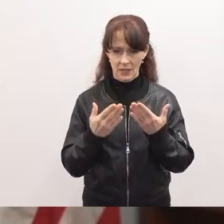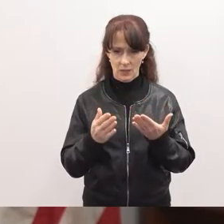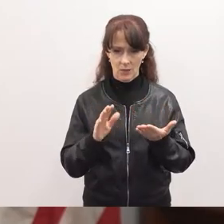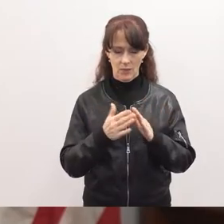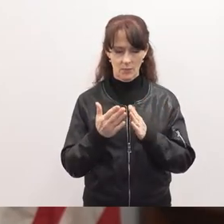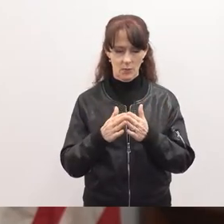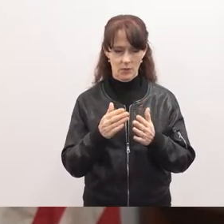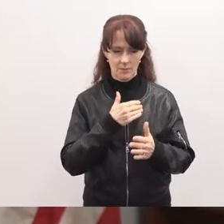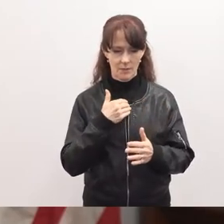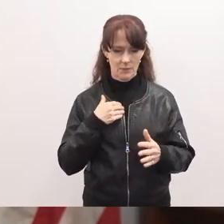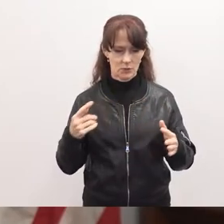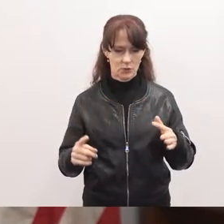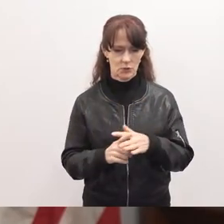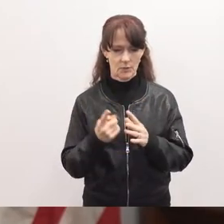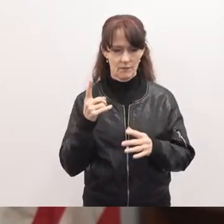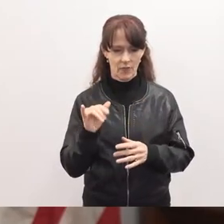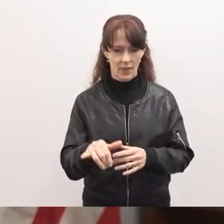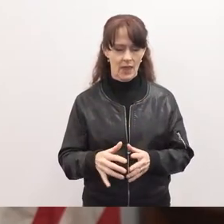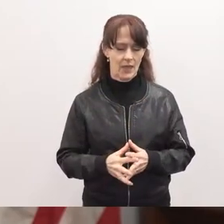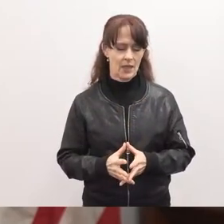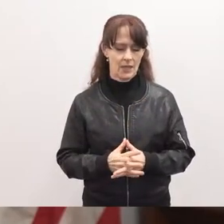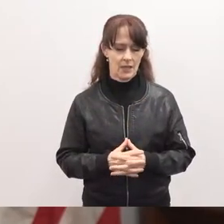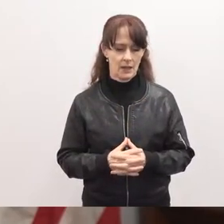showed up to that. And